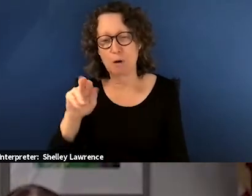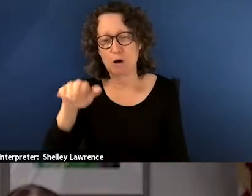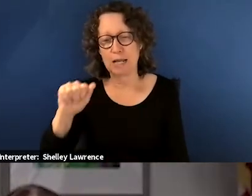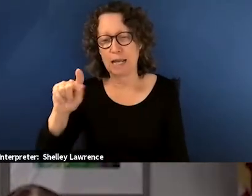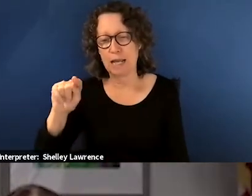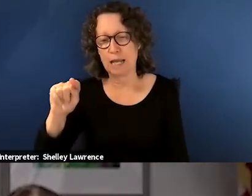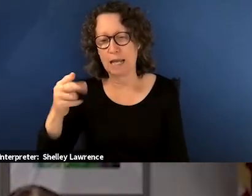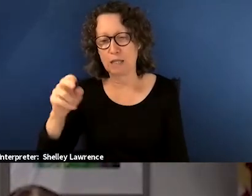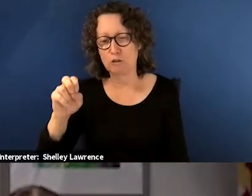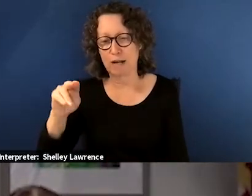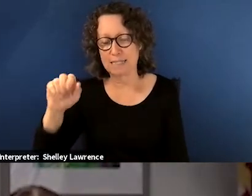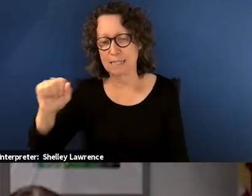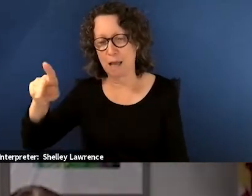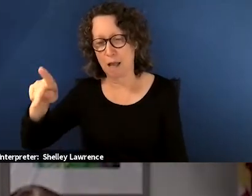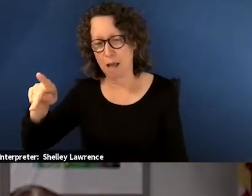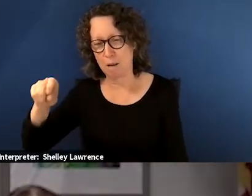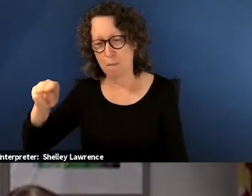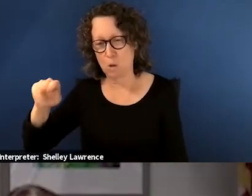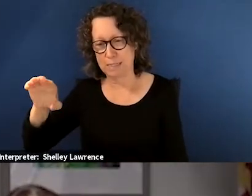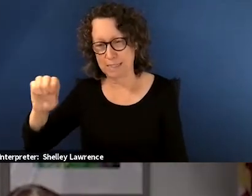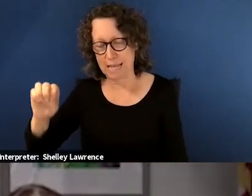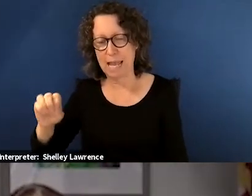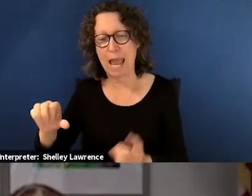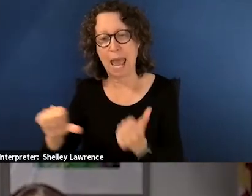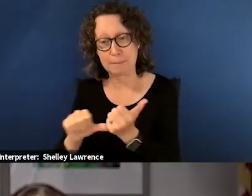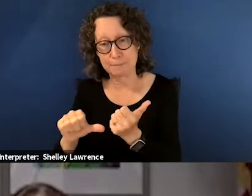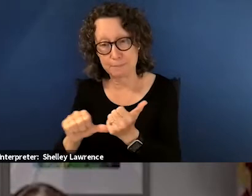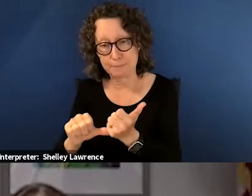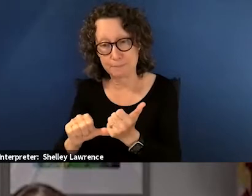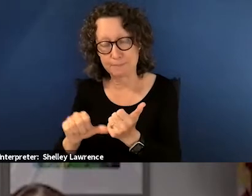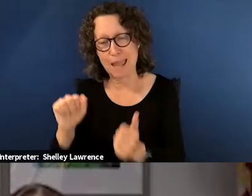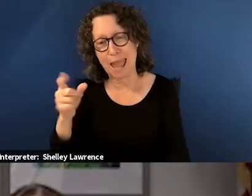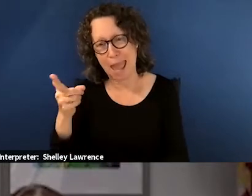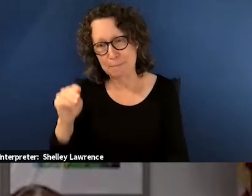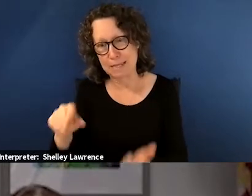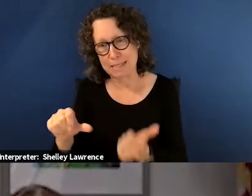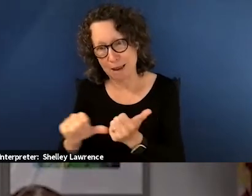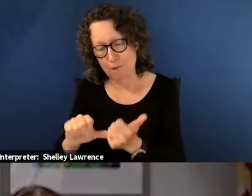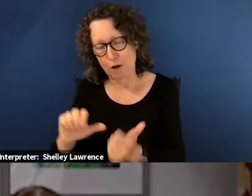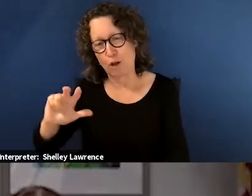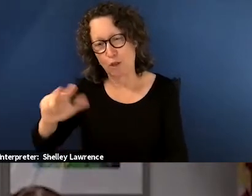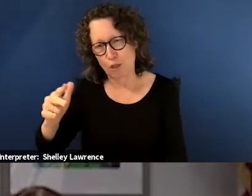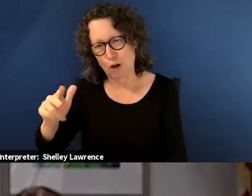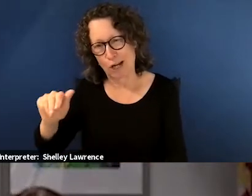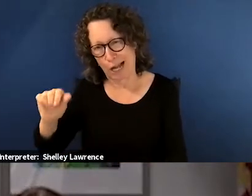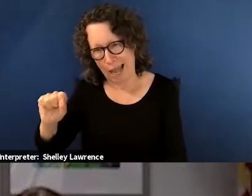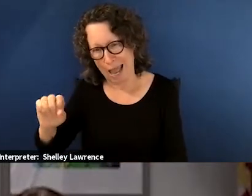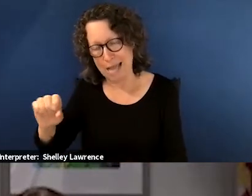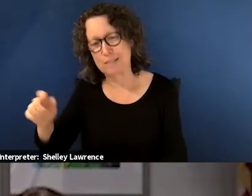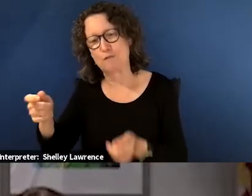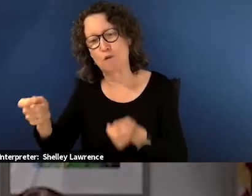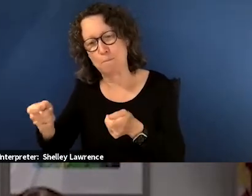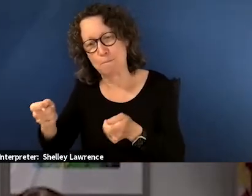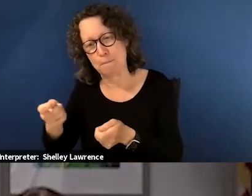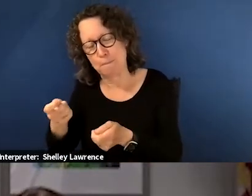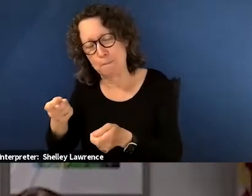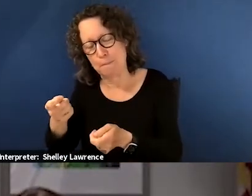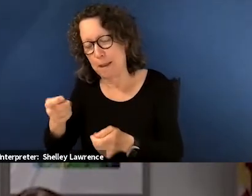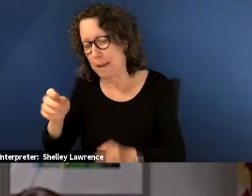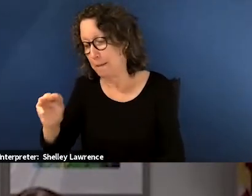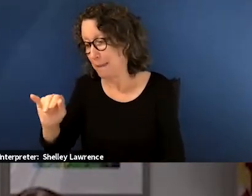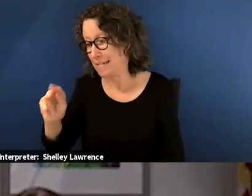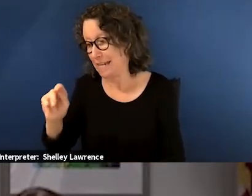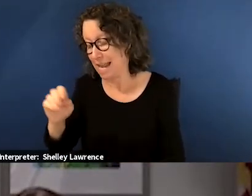Teresa Ponce, Administrative Secretary, third class for maintenance and operations. She